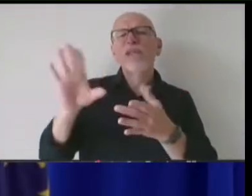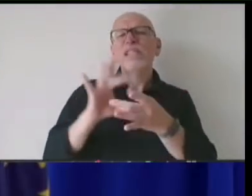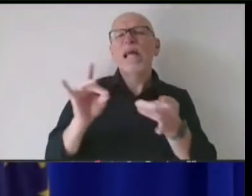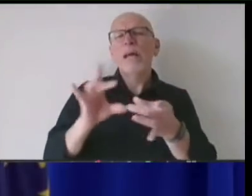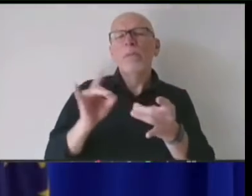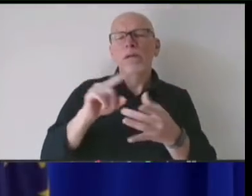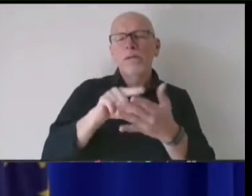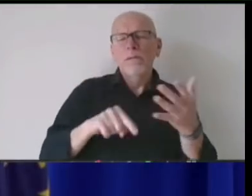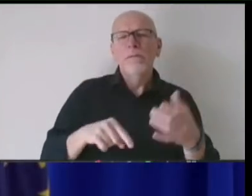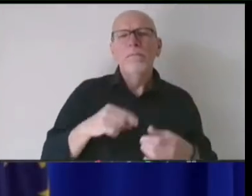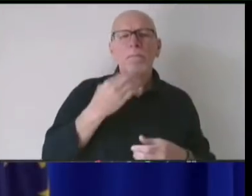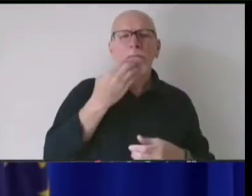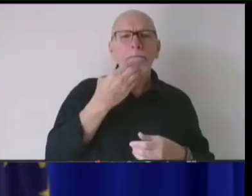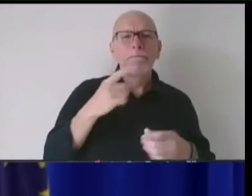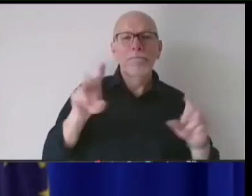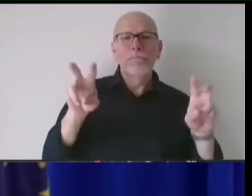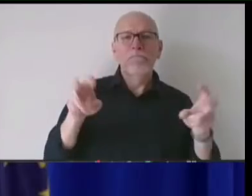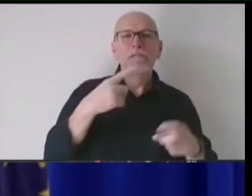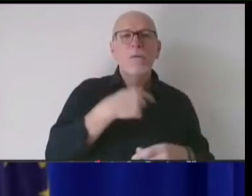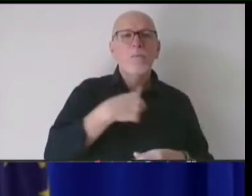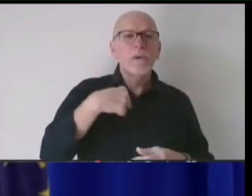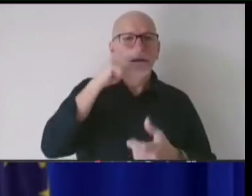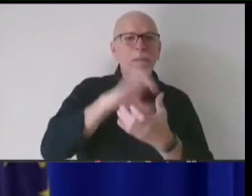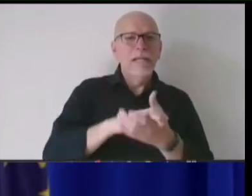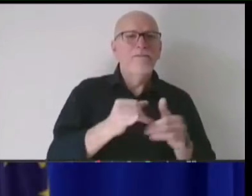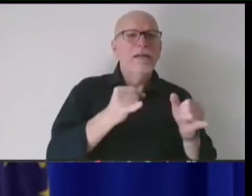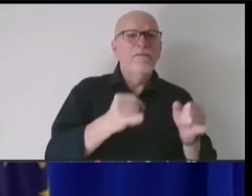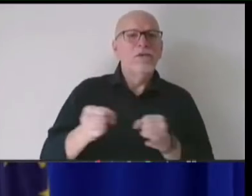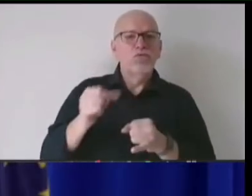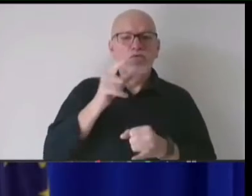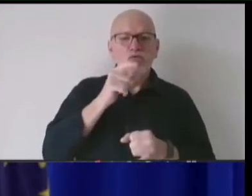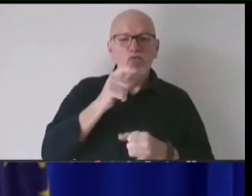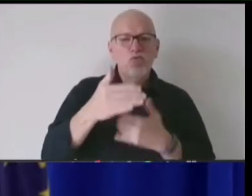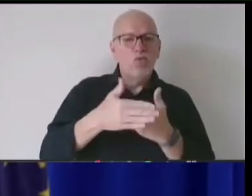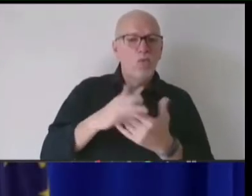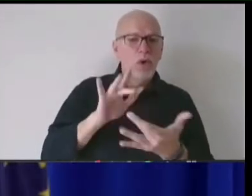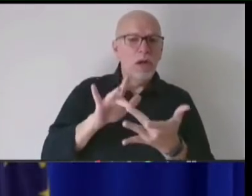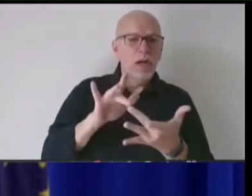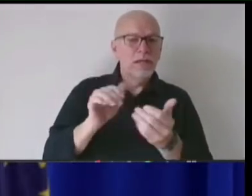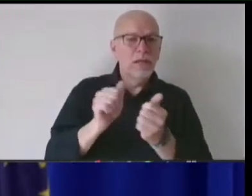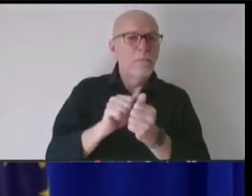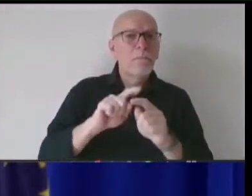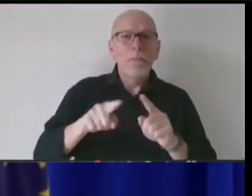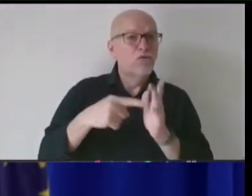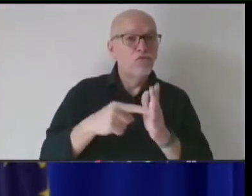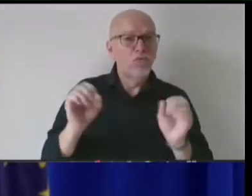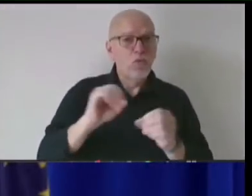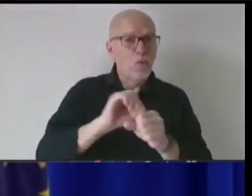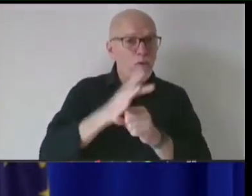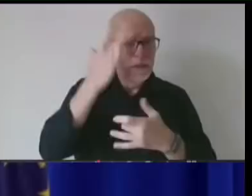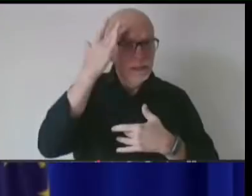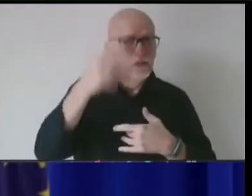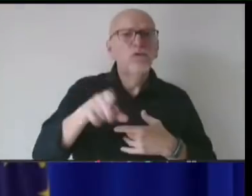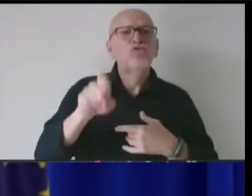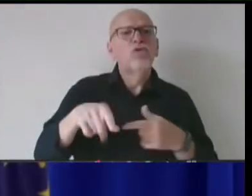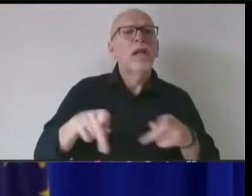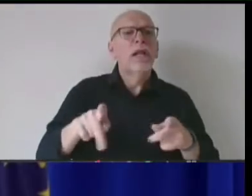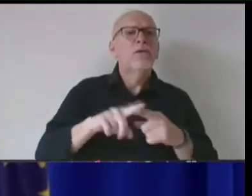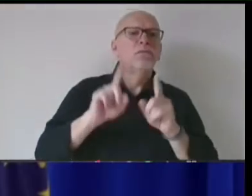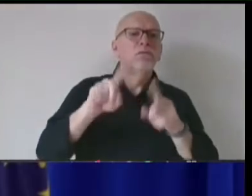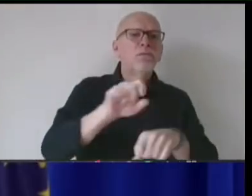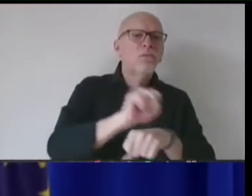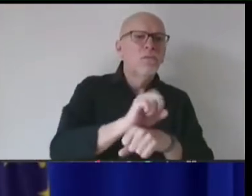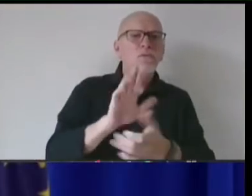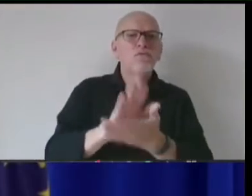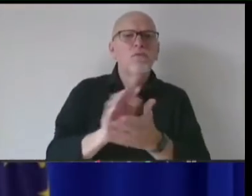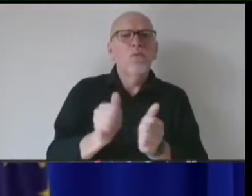here, quoting, "We believe individuals who have been in close contact but show no COVID symptoms should be allowed to attend work or school